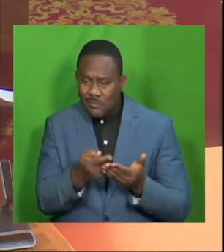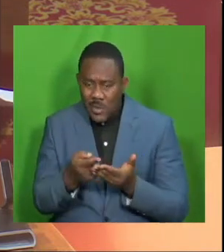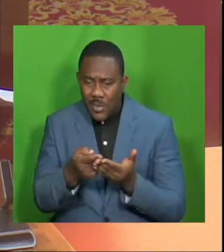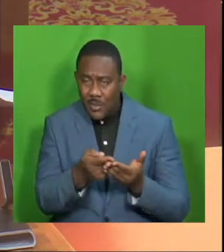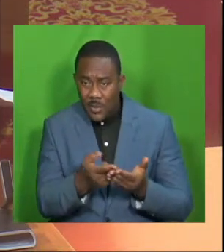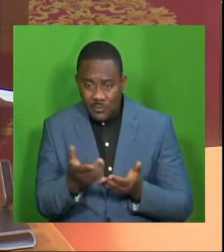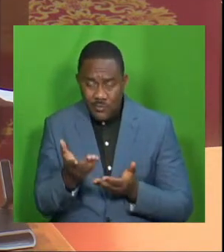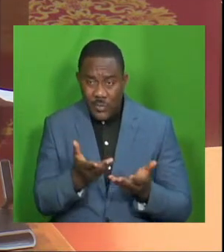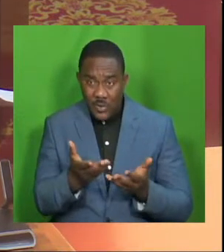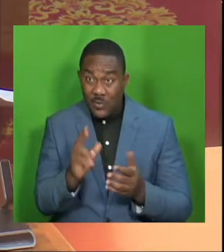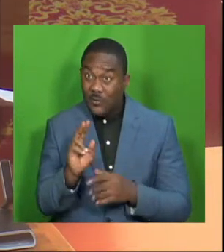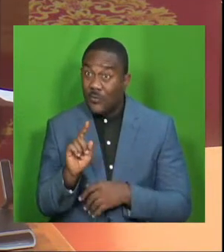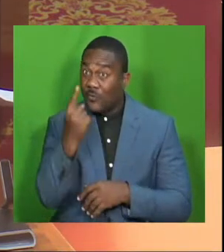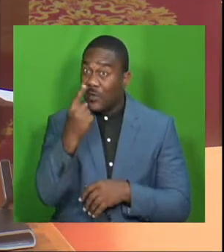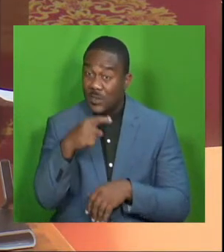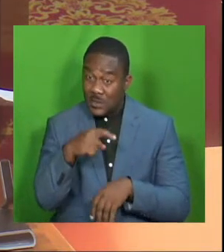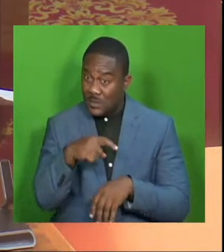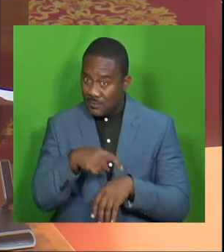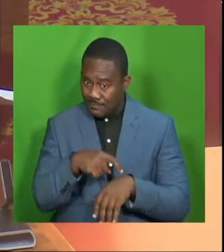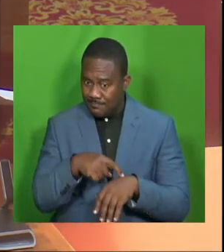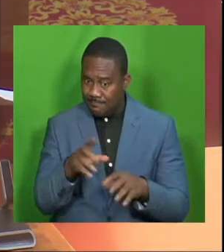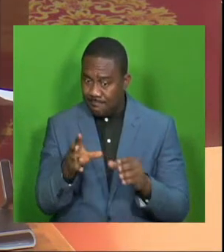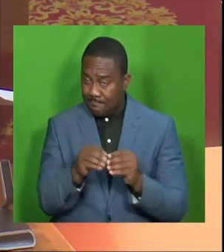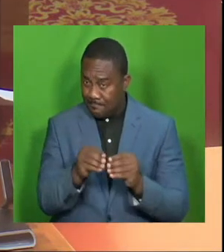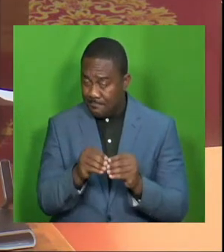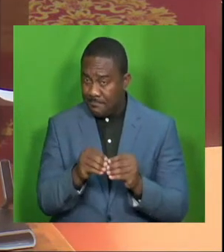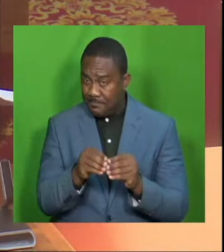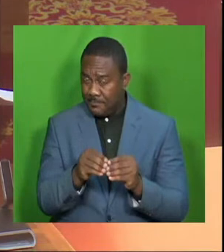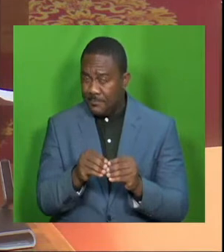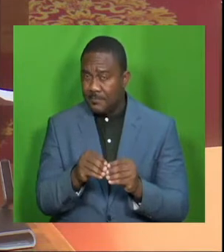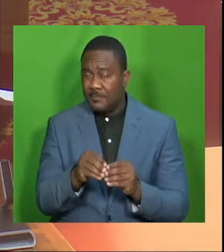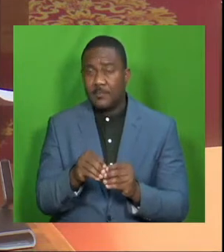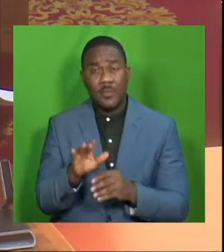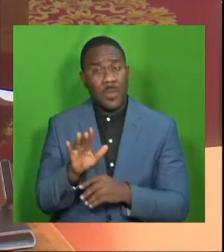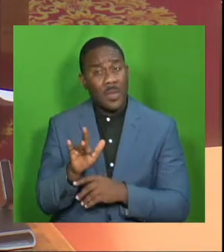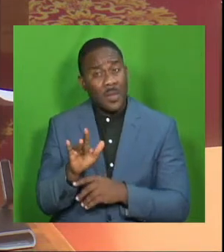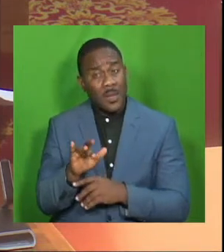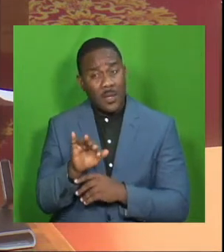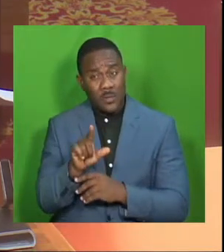was held on 23rd July 2021,